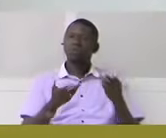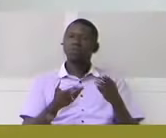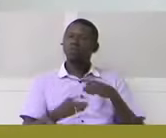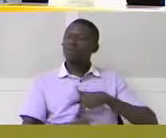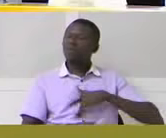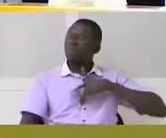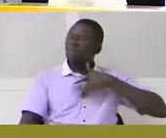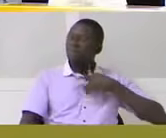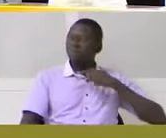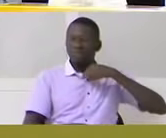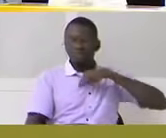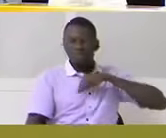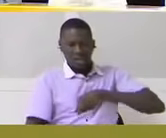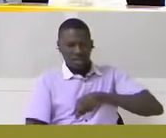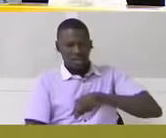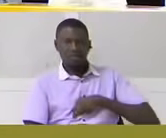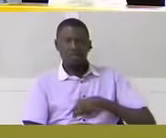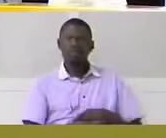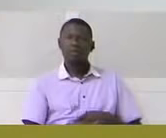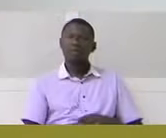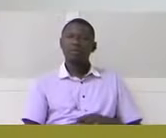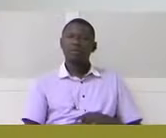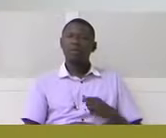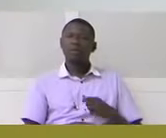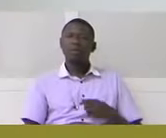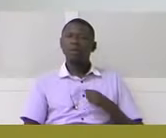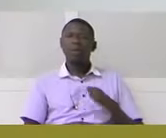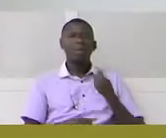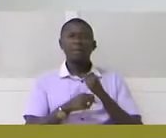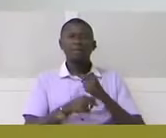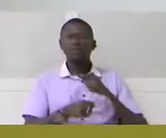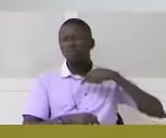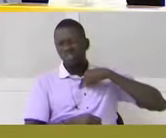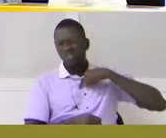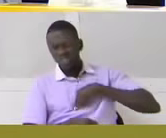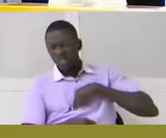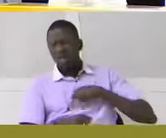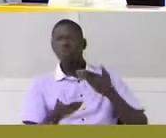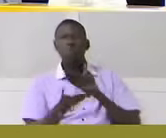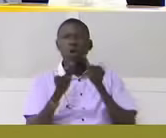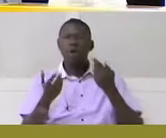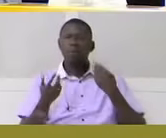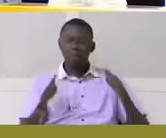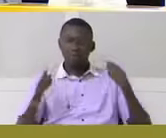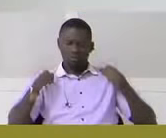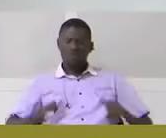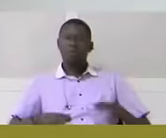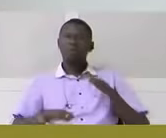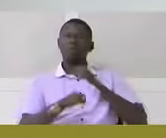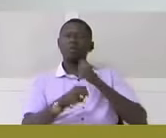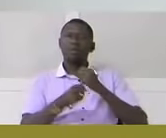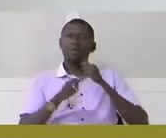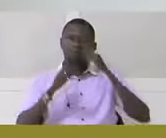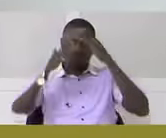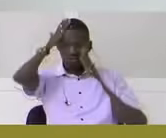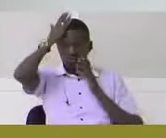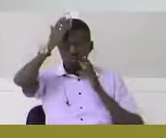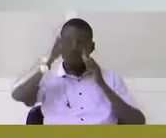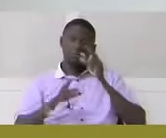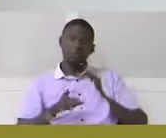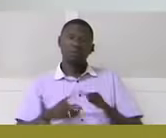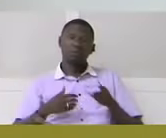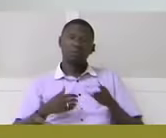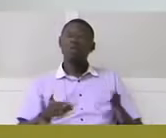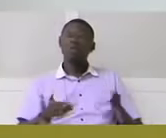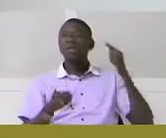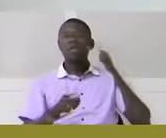I regretted why I became a soldier that day. Ayen ko en nimsele fa wulun nyu fa gabringa moy me an nga nyin fo modu ka soldier. From that day up to day. Kawo wulun wala fo